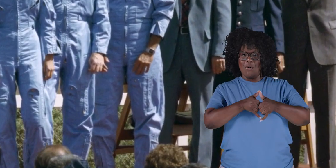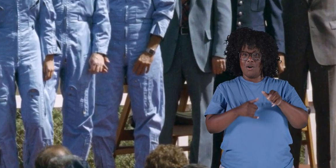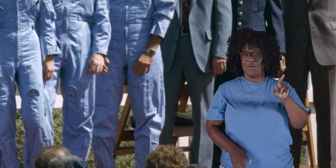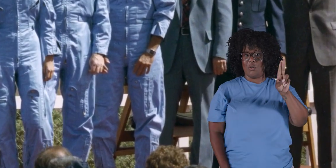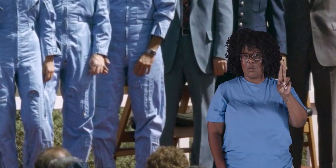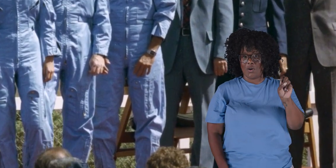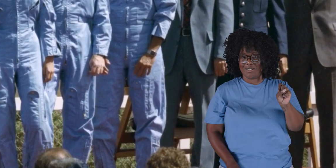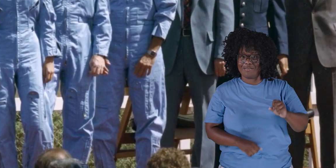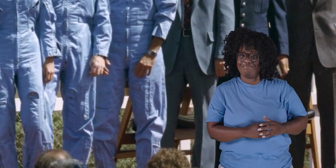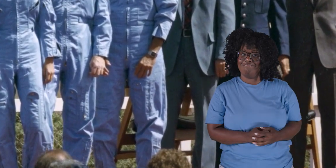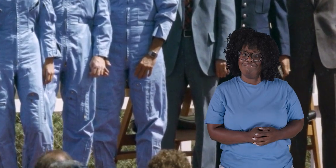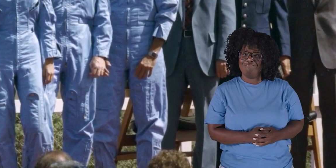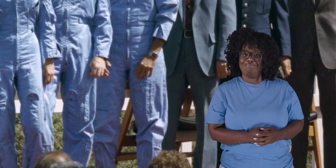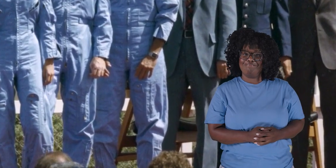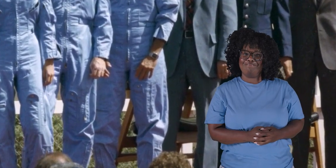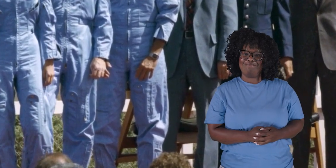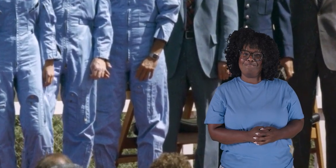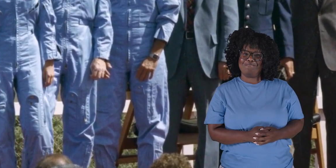in the United States.